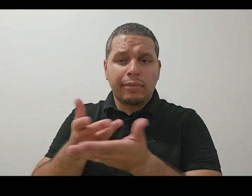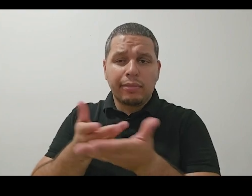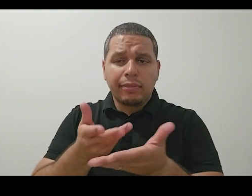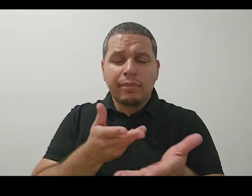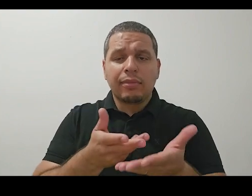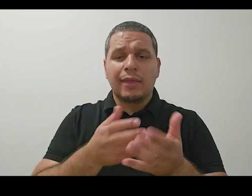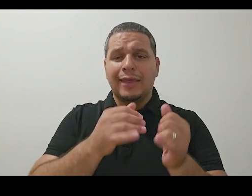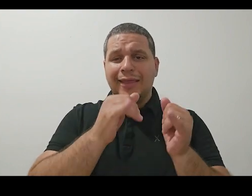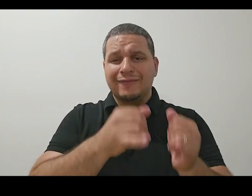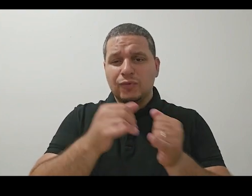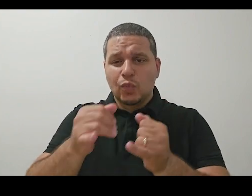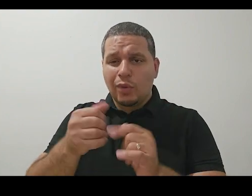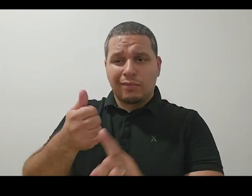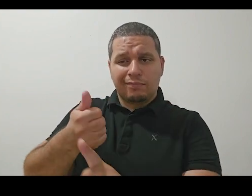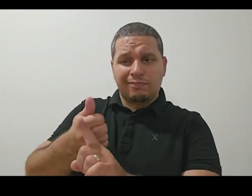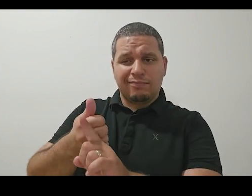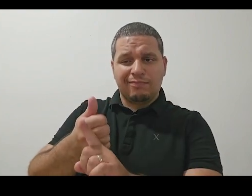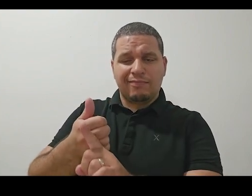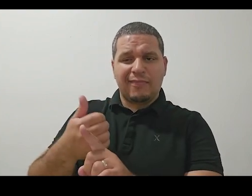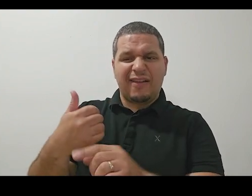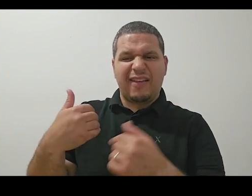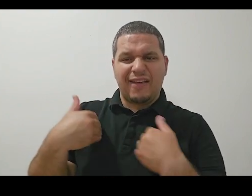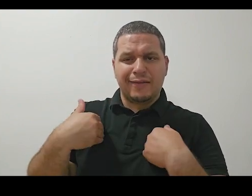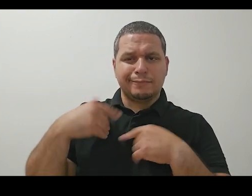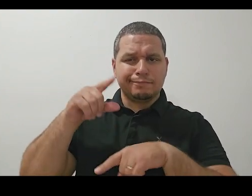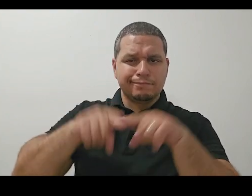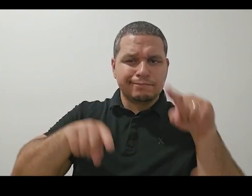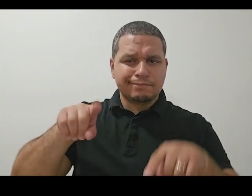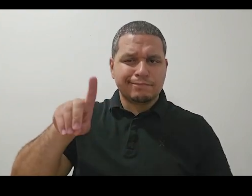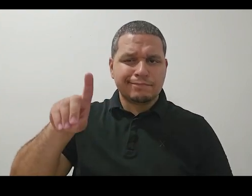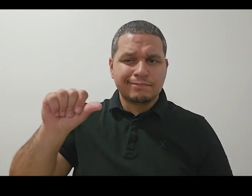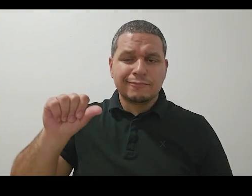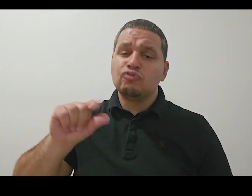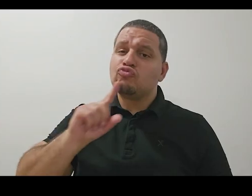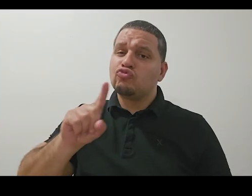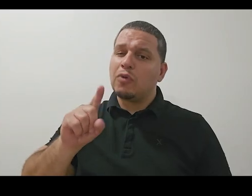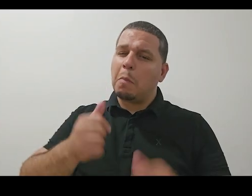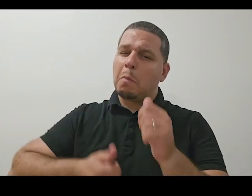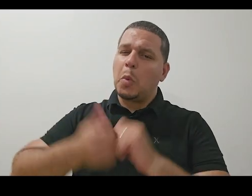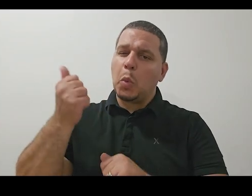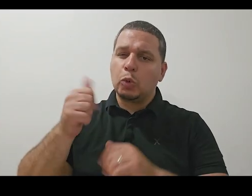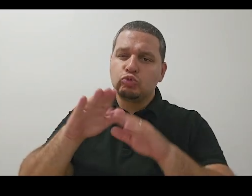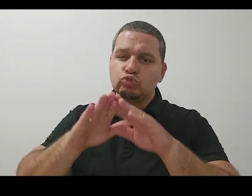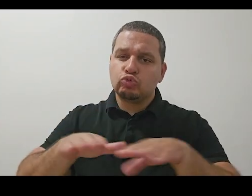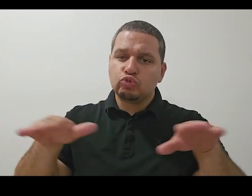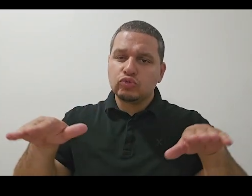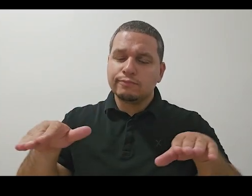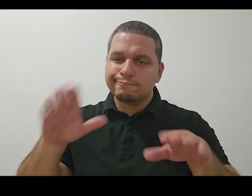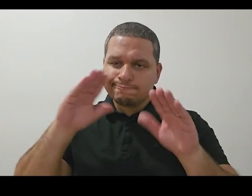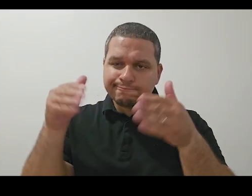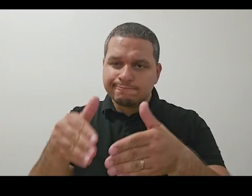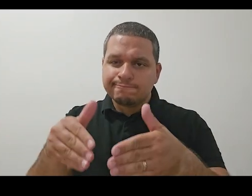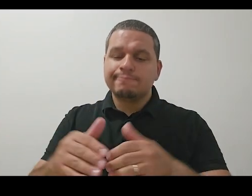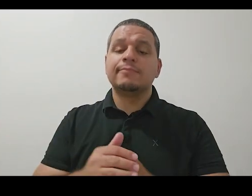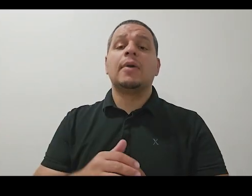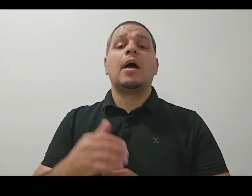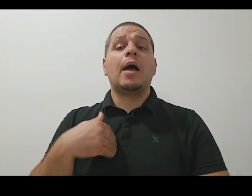individuals with various forms of disabilities, more children. I've worked